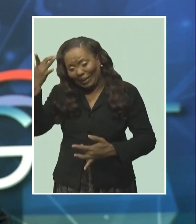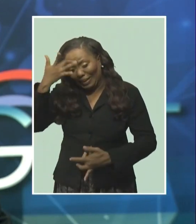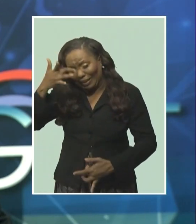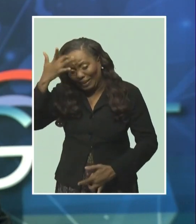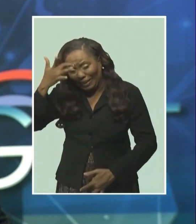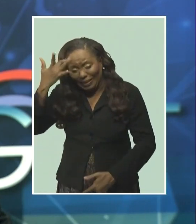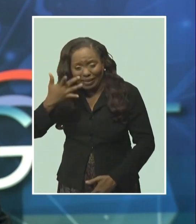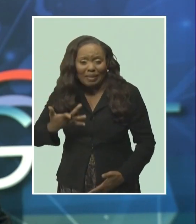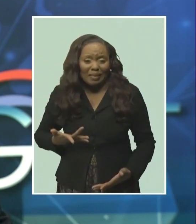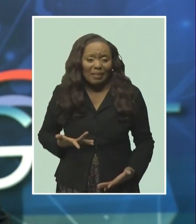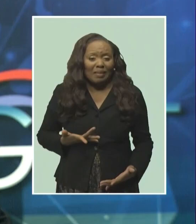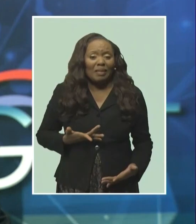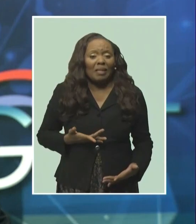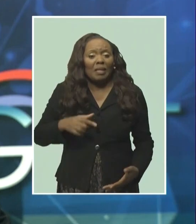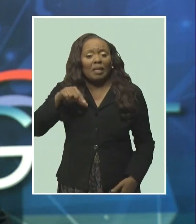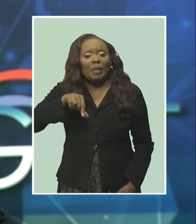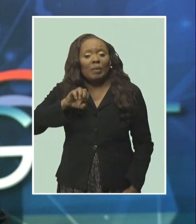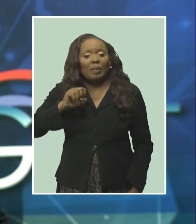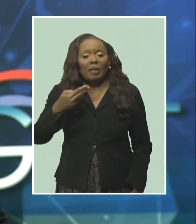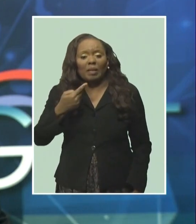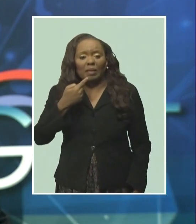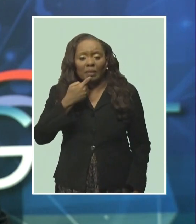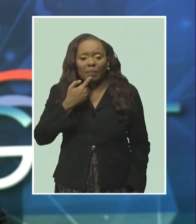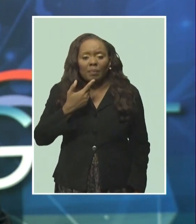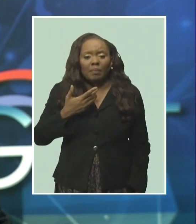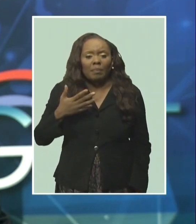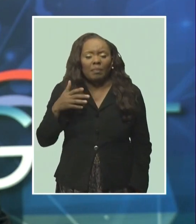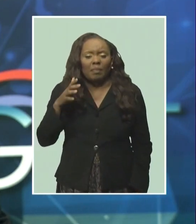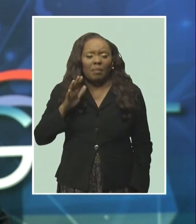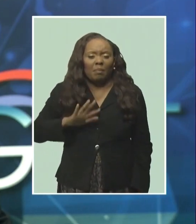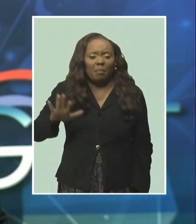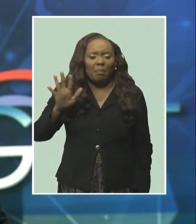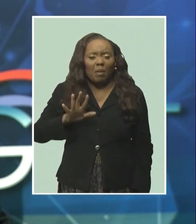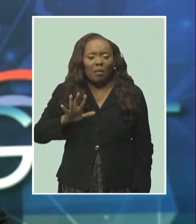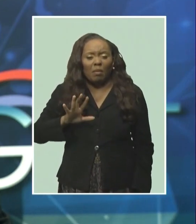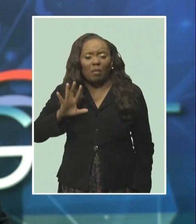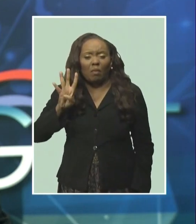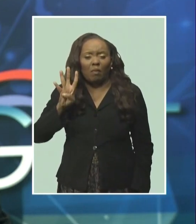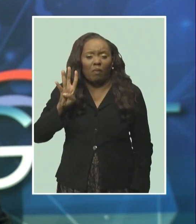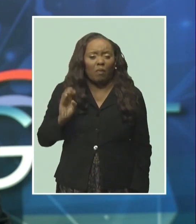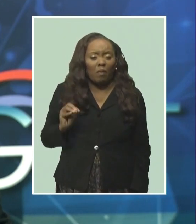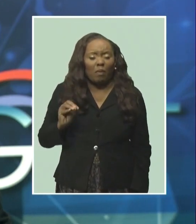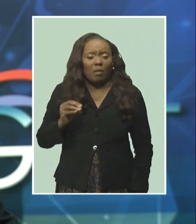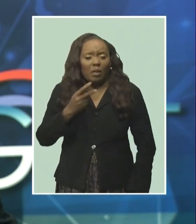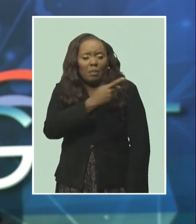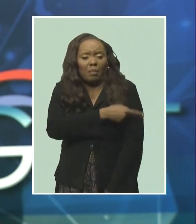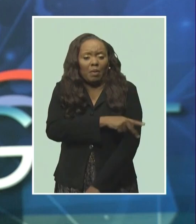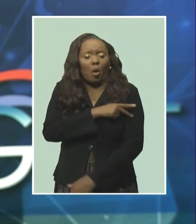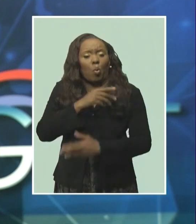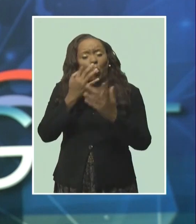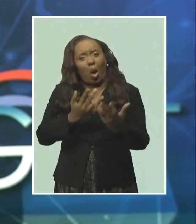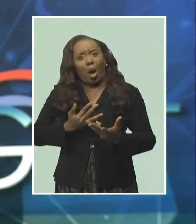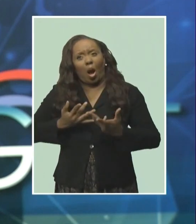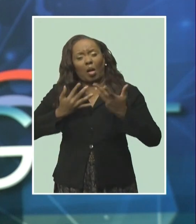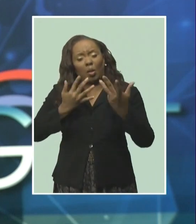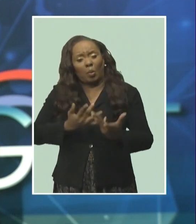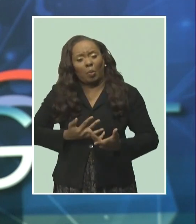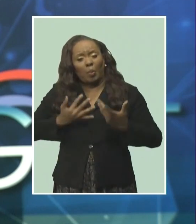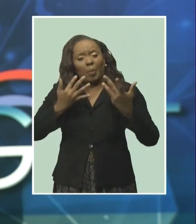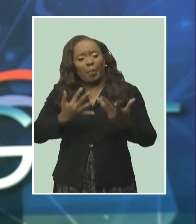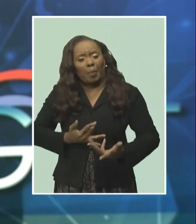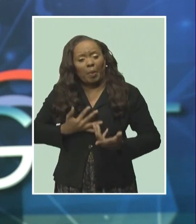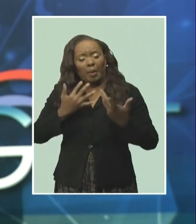fire. And as you can see, we have a burnt out meter, and we responded with 2 fire